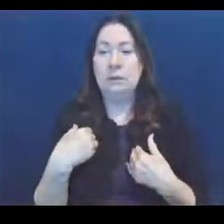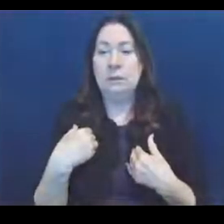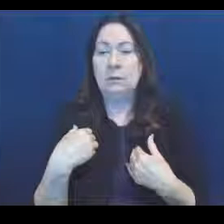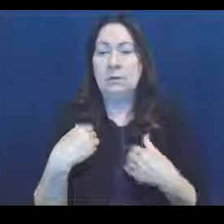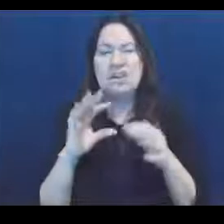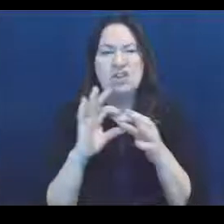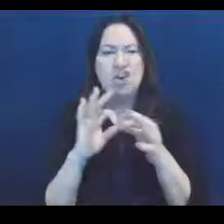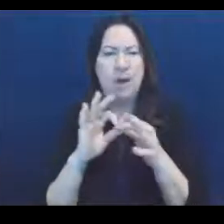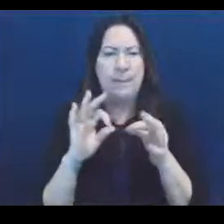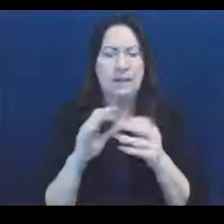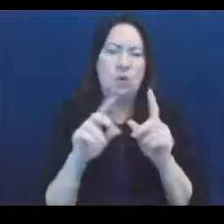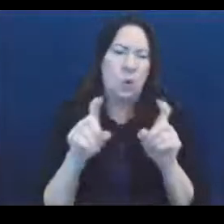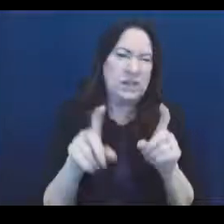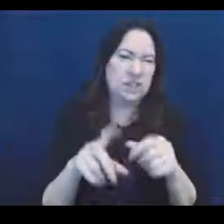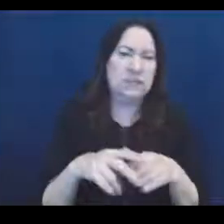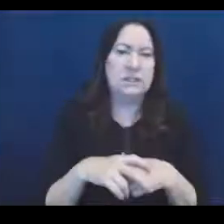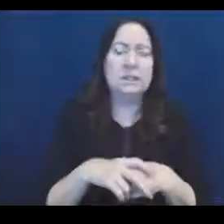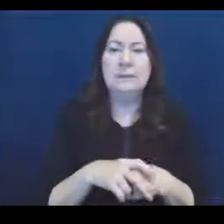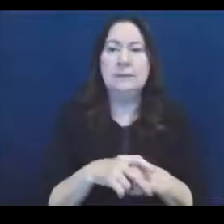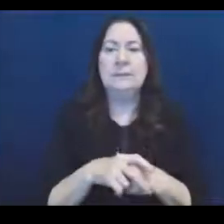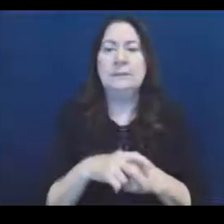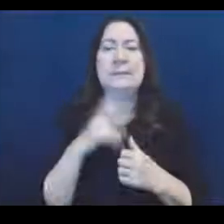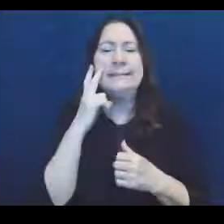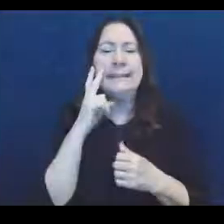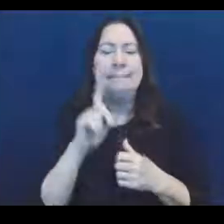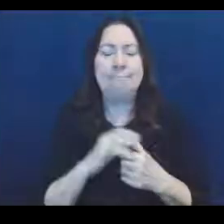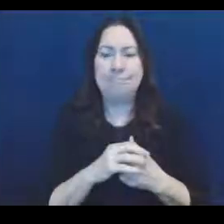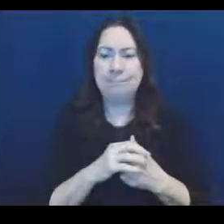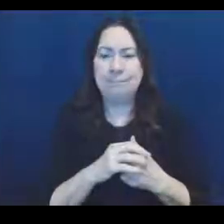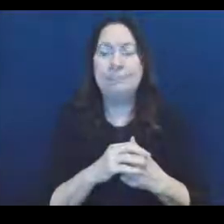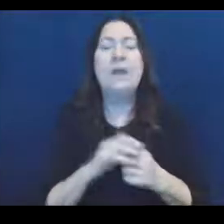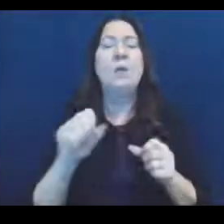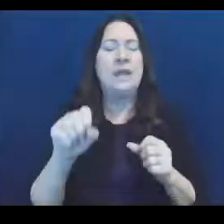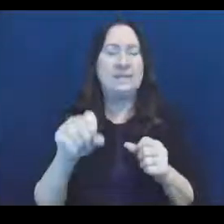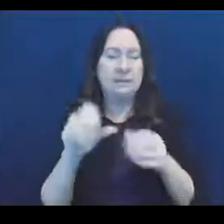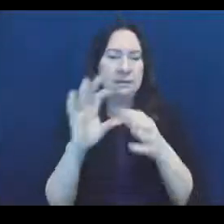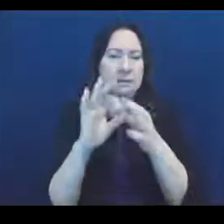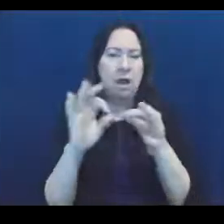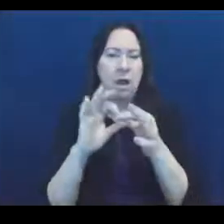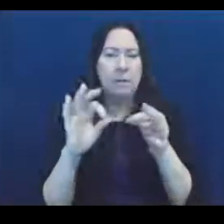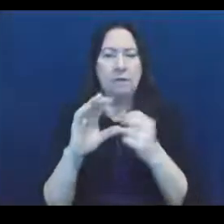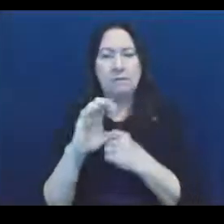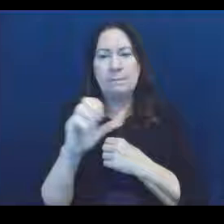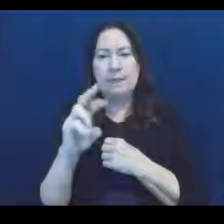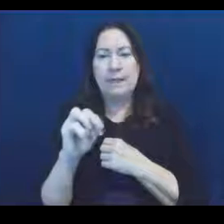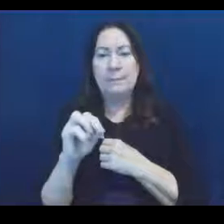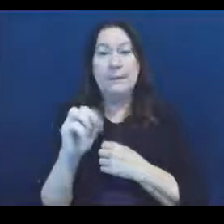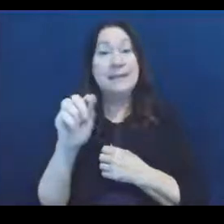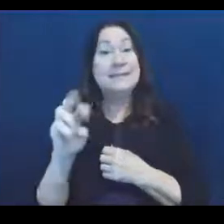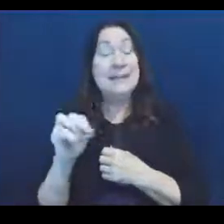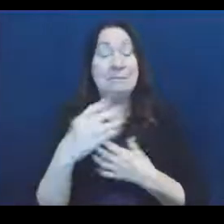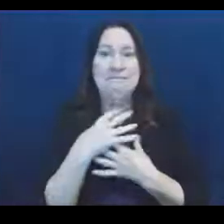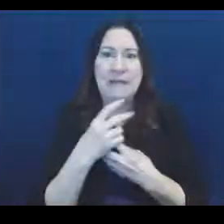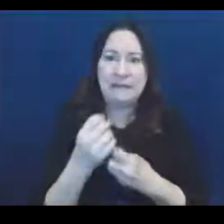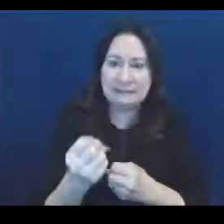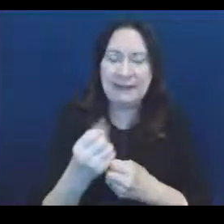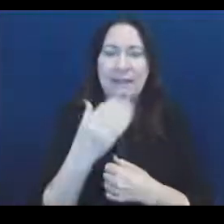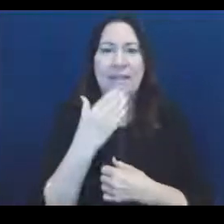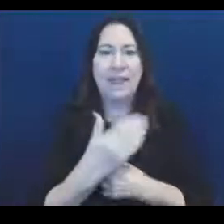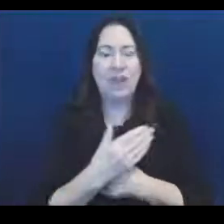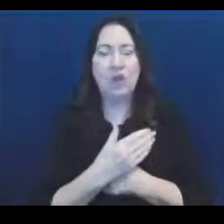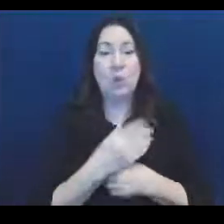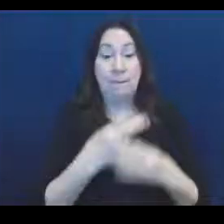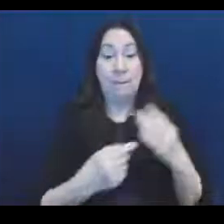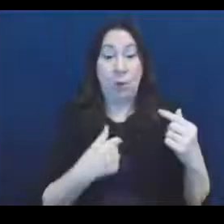comment here, question. Let's see here. Comment from Clem says, Tim, fascinating, thank you. Being both